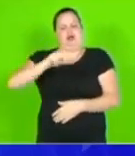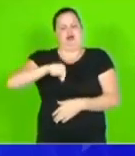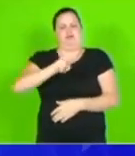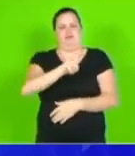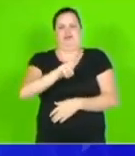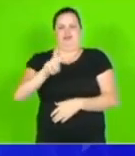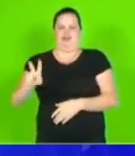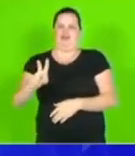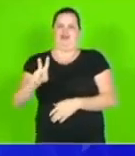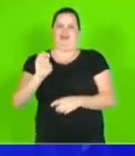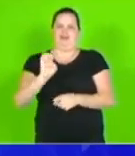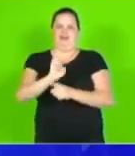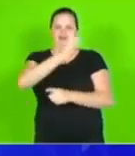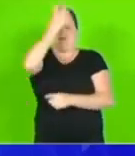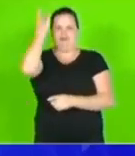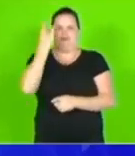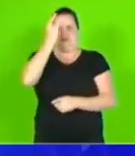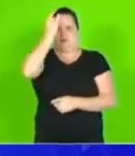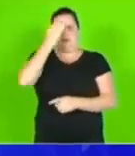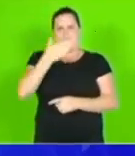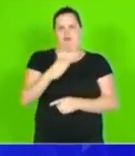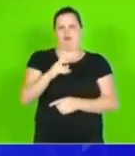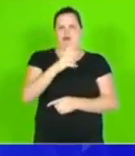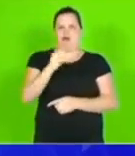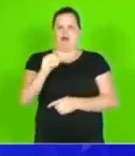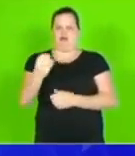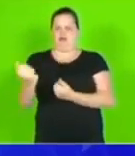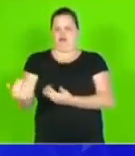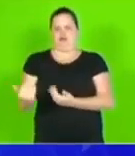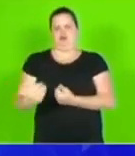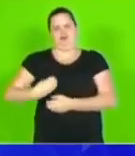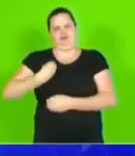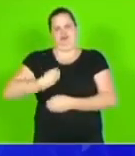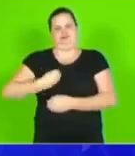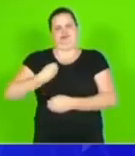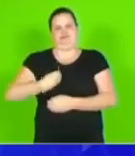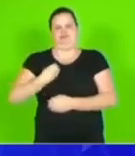vigil for the jovens in Vila Velha.